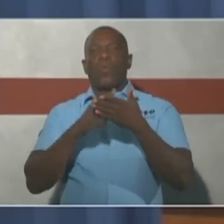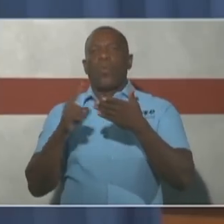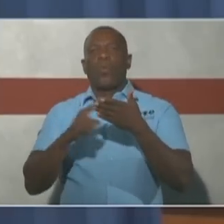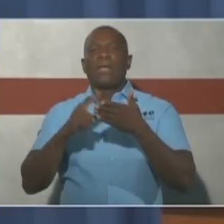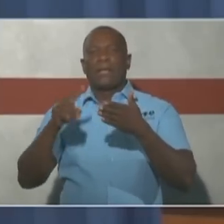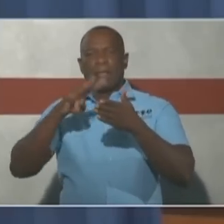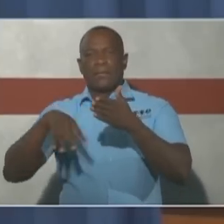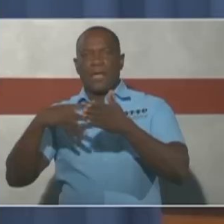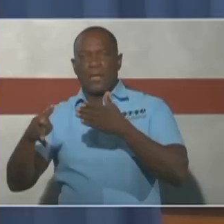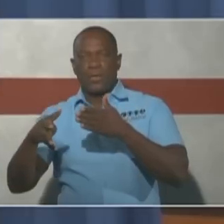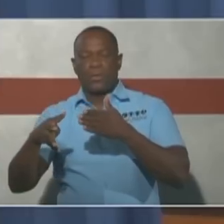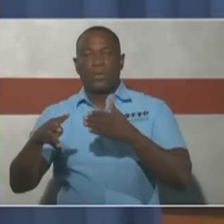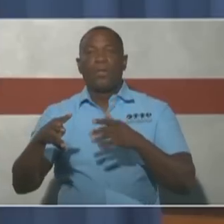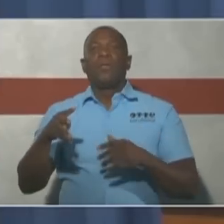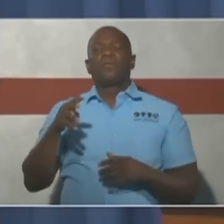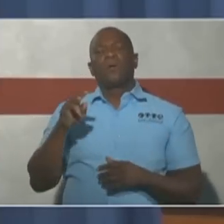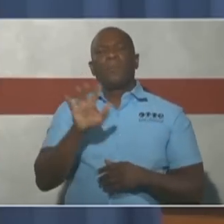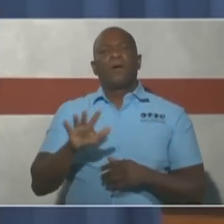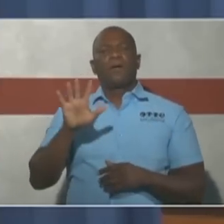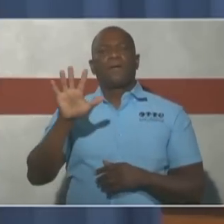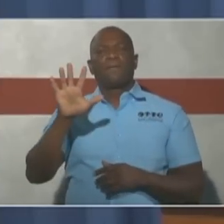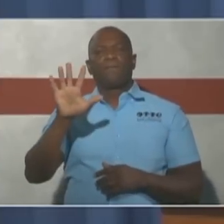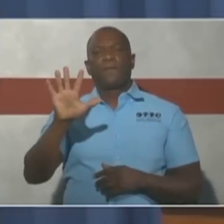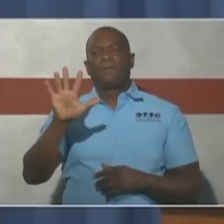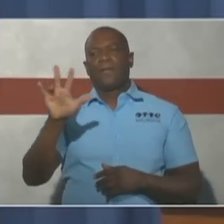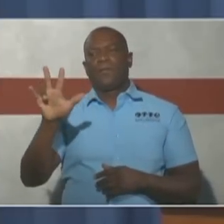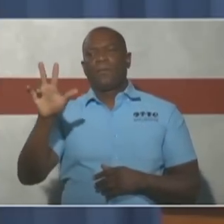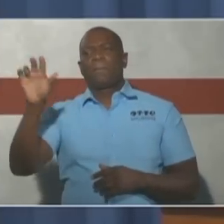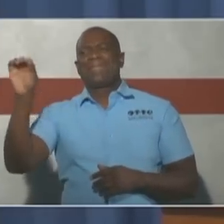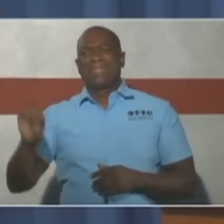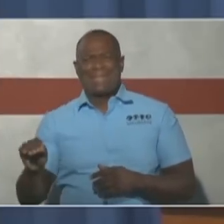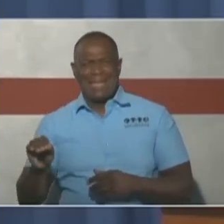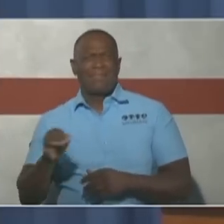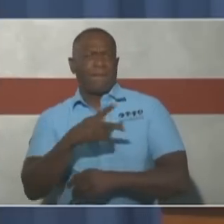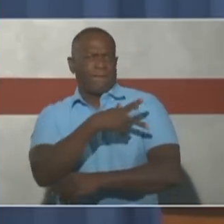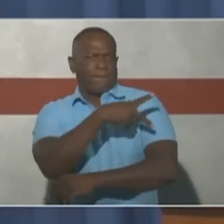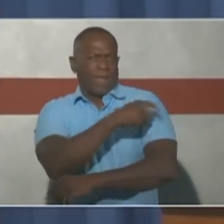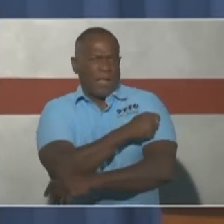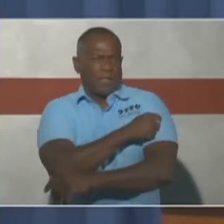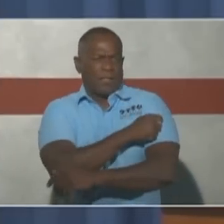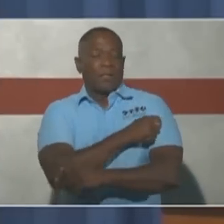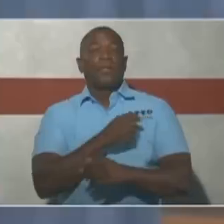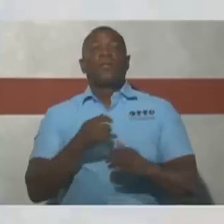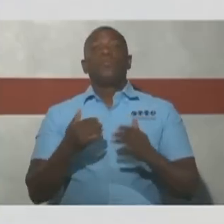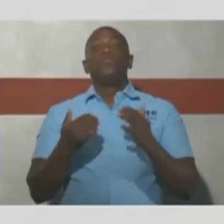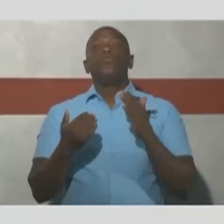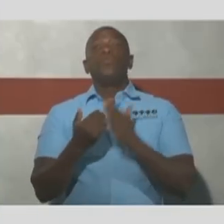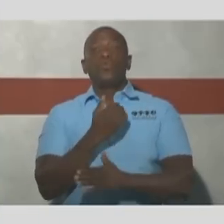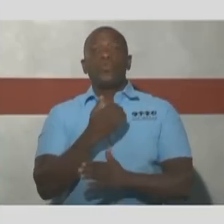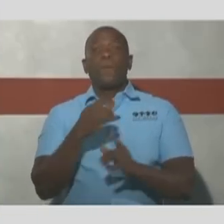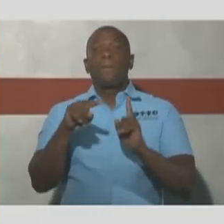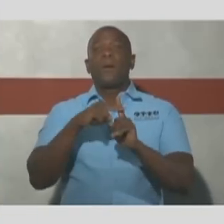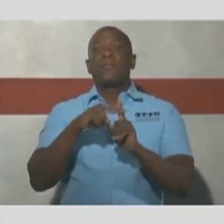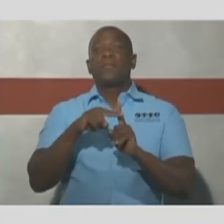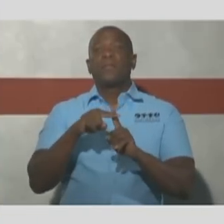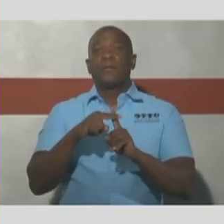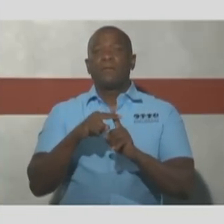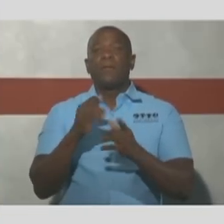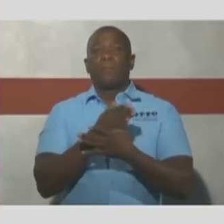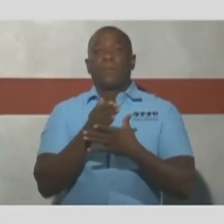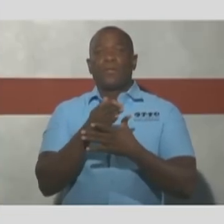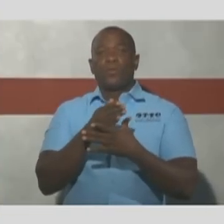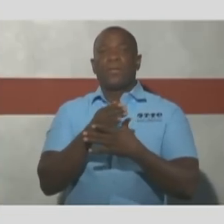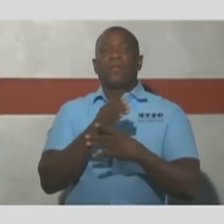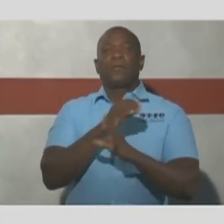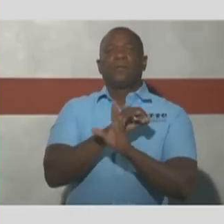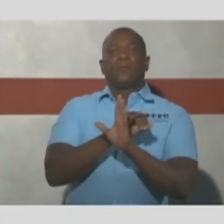fully vaccinated, 51.3%. I think the Honorable Minister will go into further detail later on. So new positive cases between the